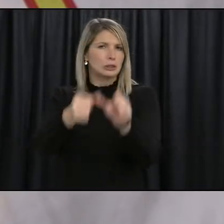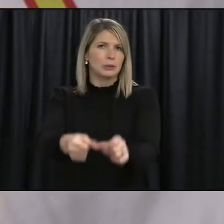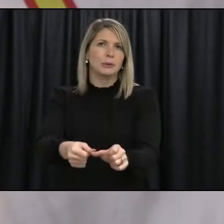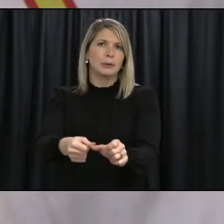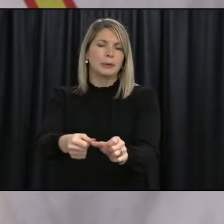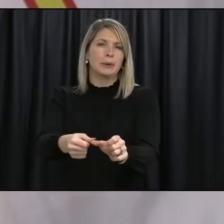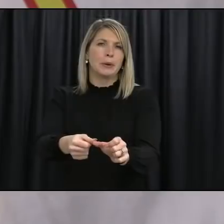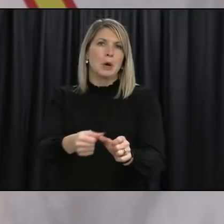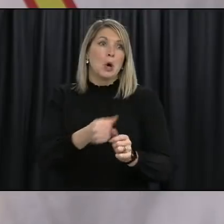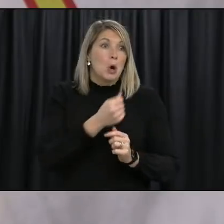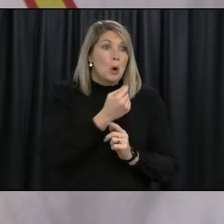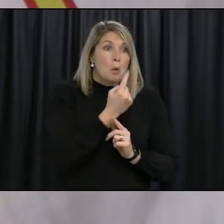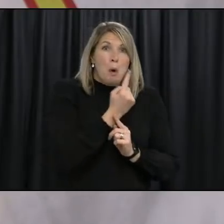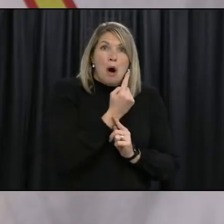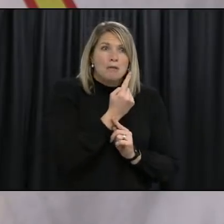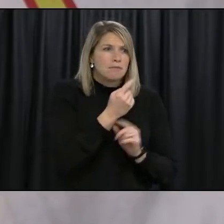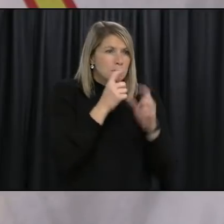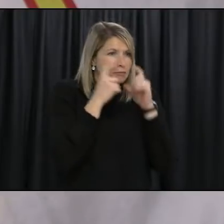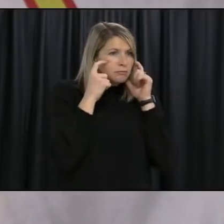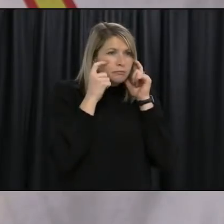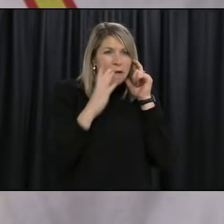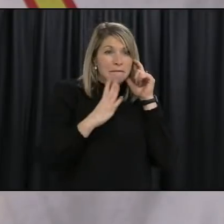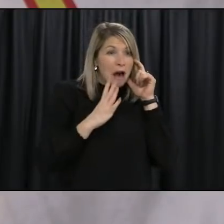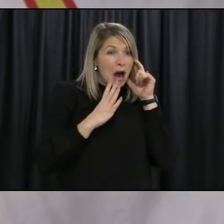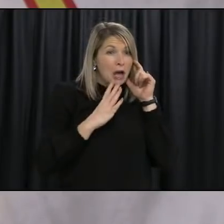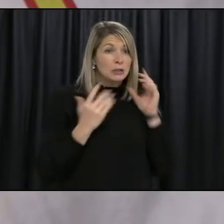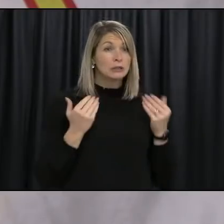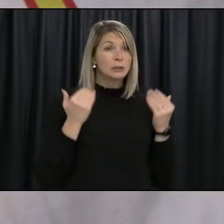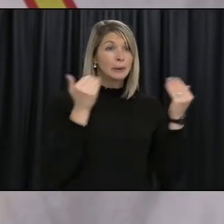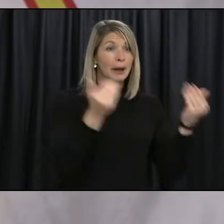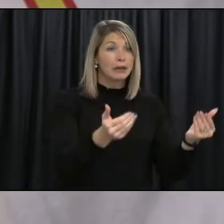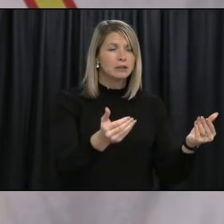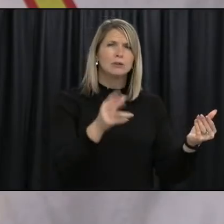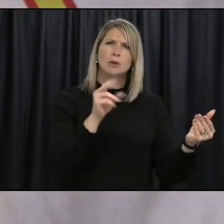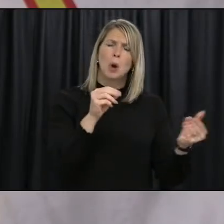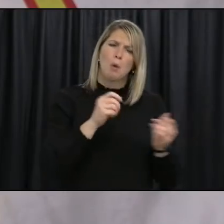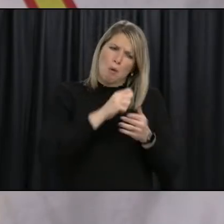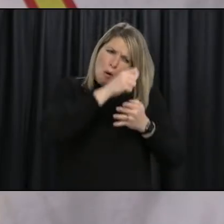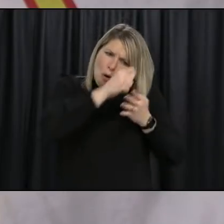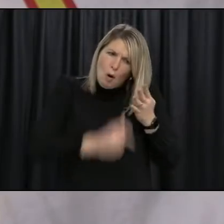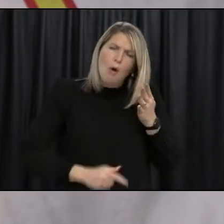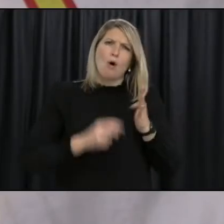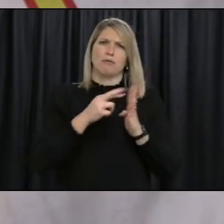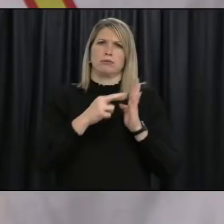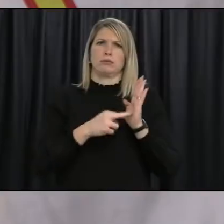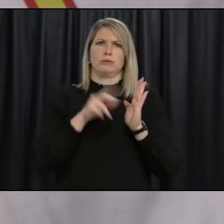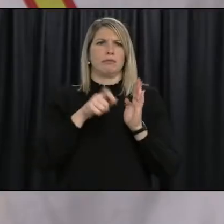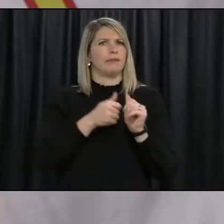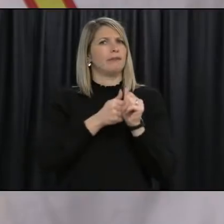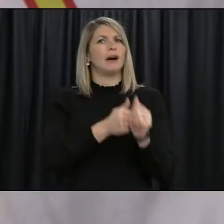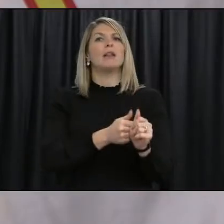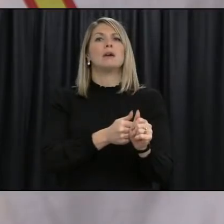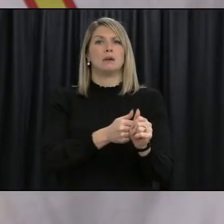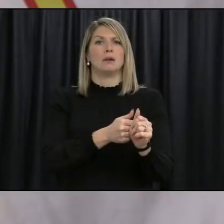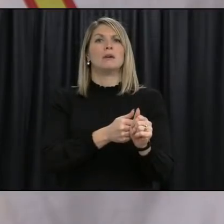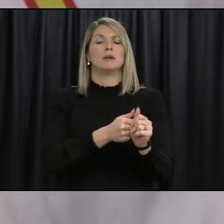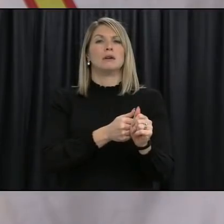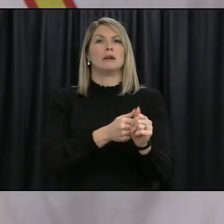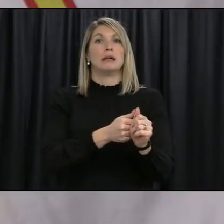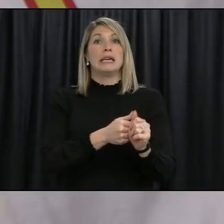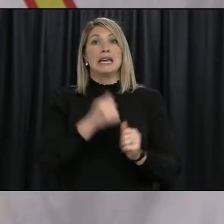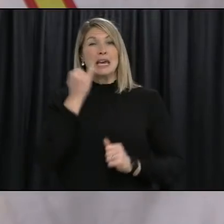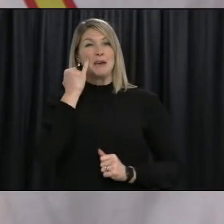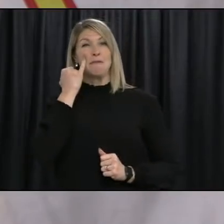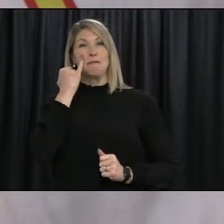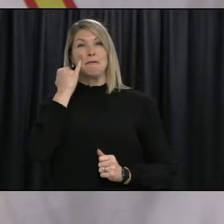these measures that will provide our absolute best defense against this virus. If we think we can outsmart it